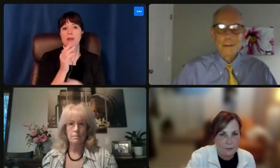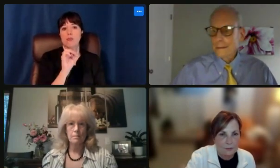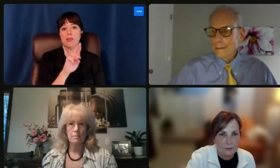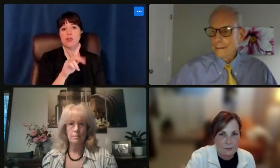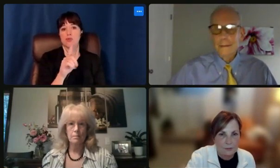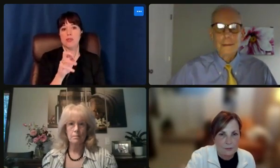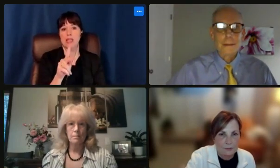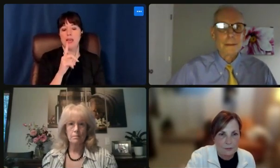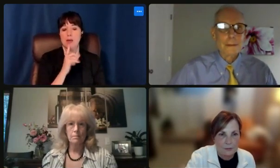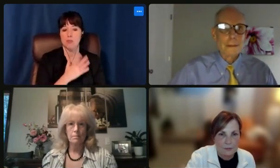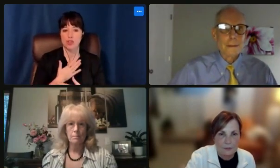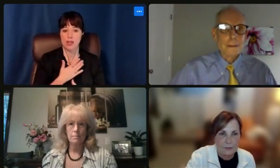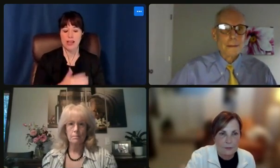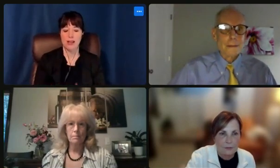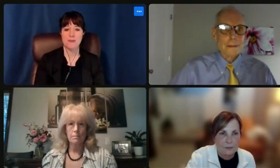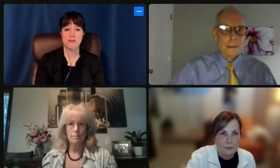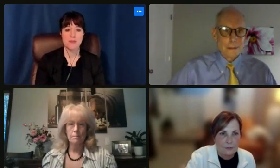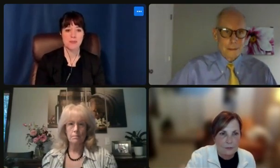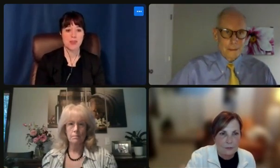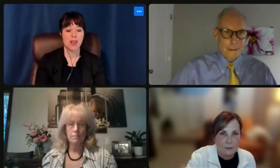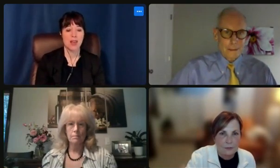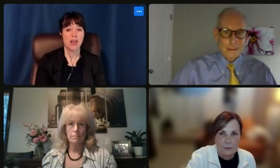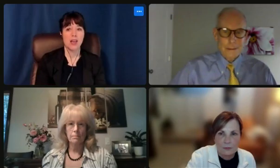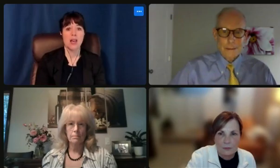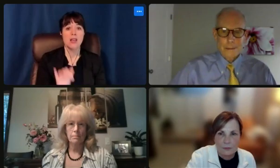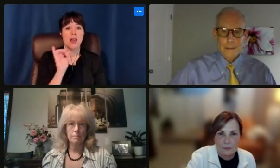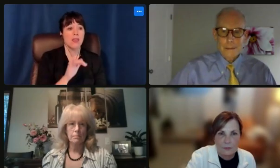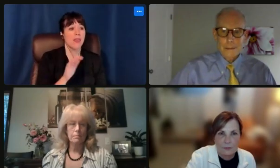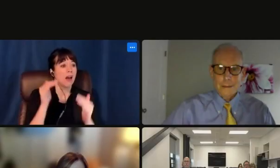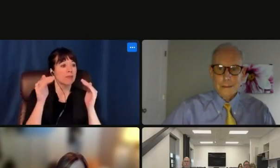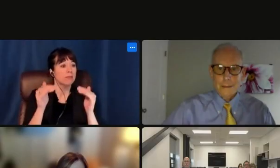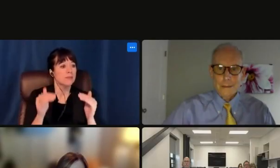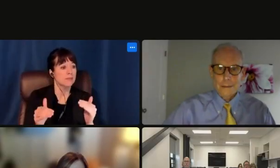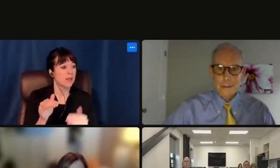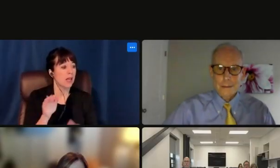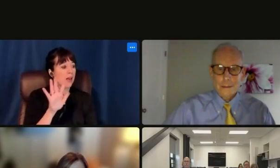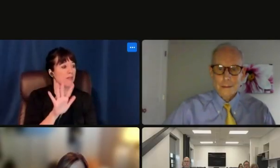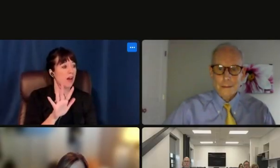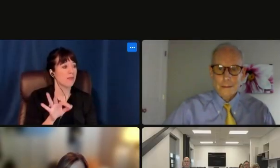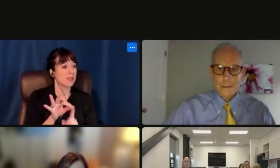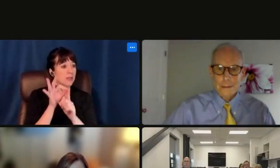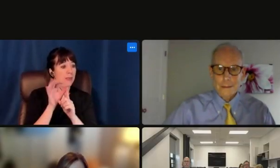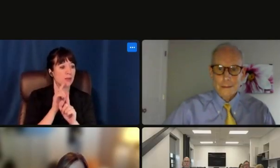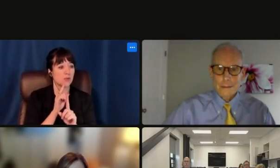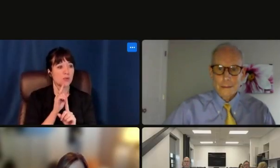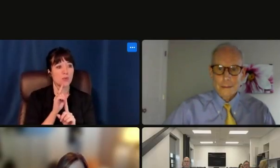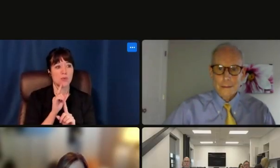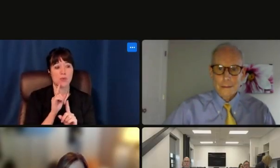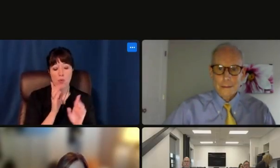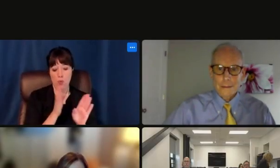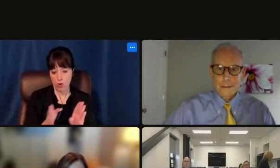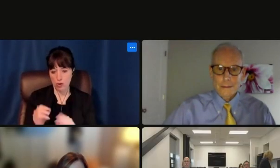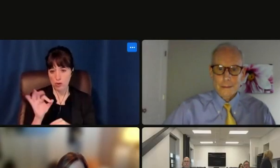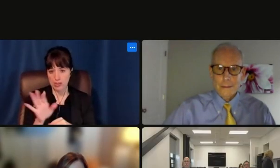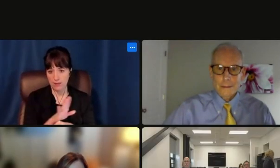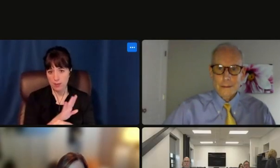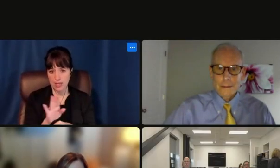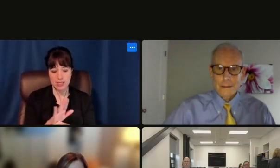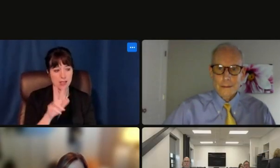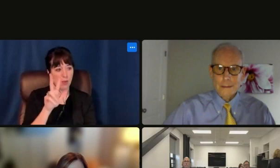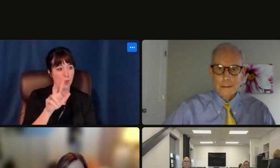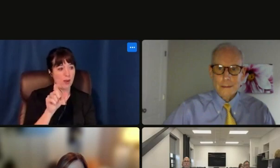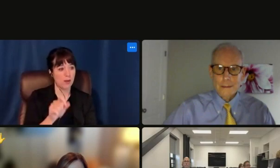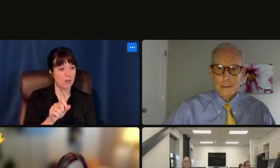Appreciate it. That takes us to item 5, special orders of business. So we are at 3.3F, Councillor